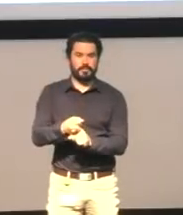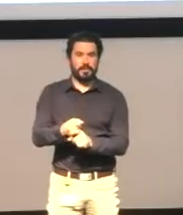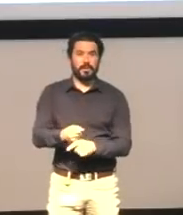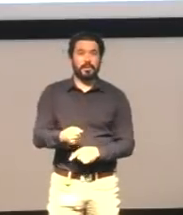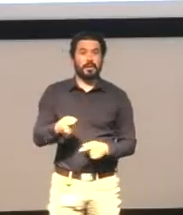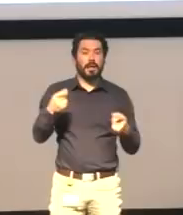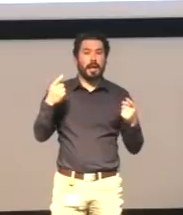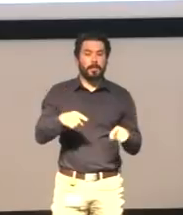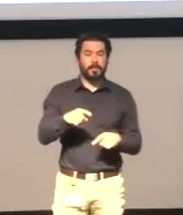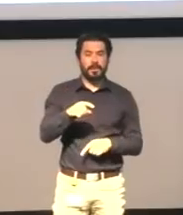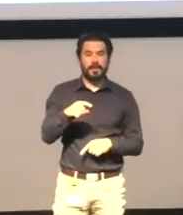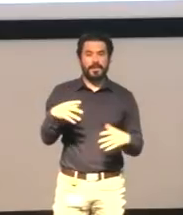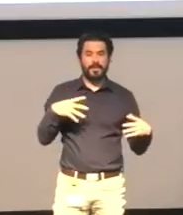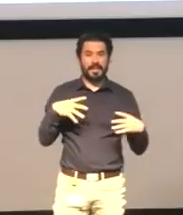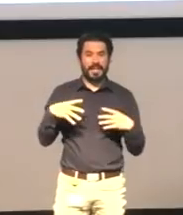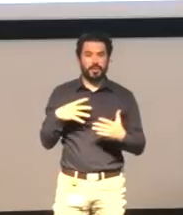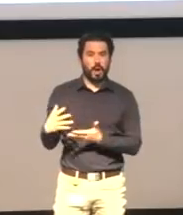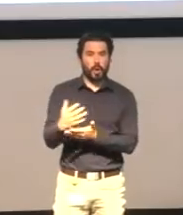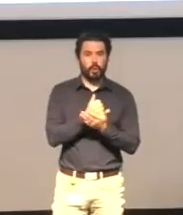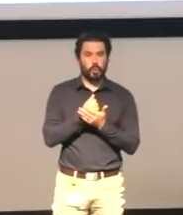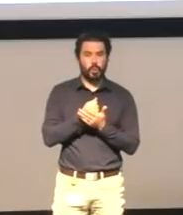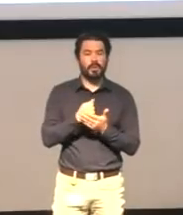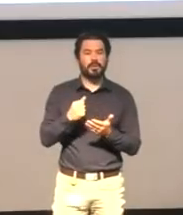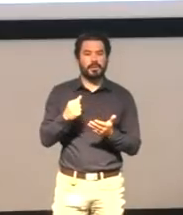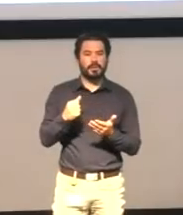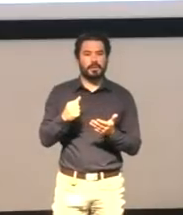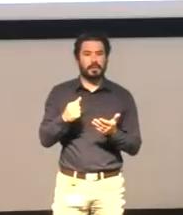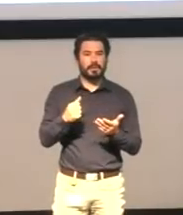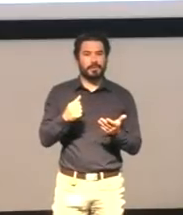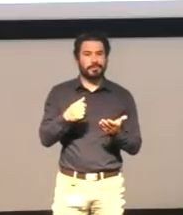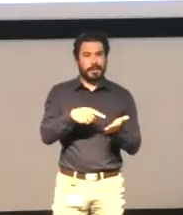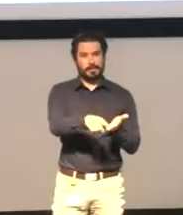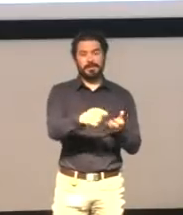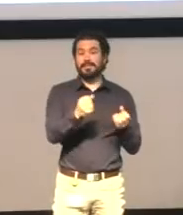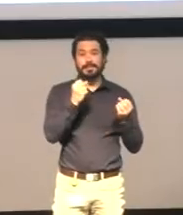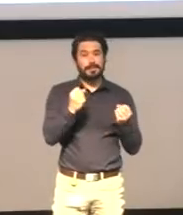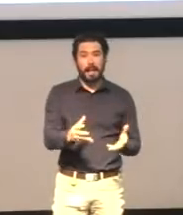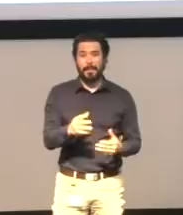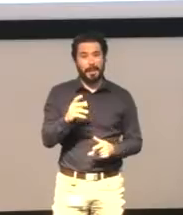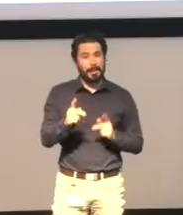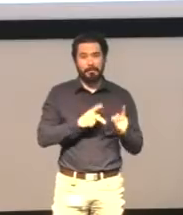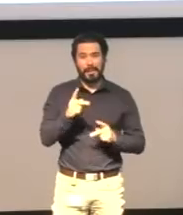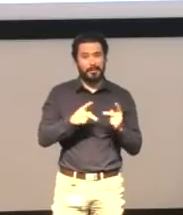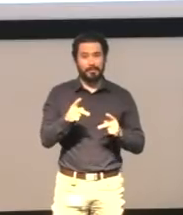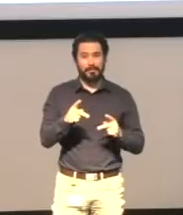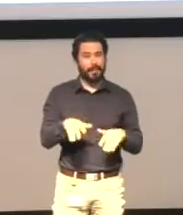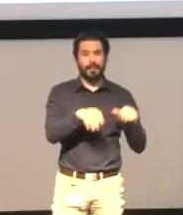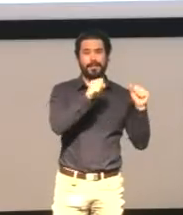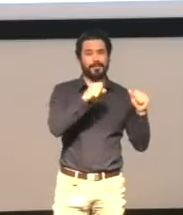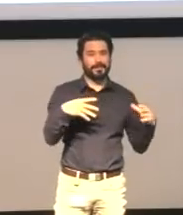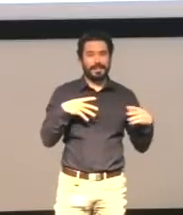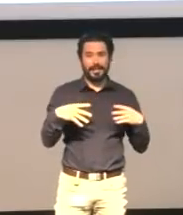vacation accrual expense. Not that many, during the COVID, not that many people took vacation. And so there's a